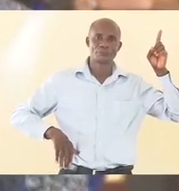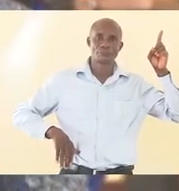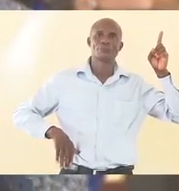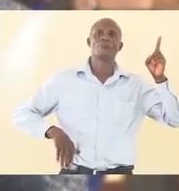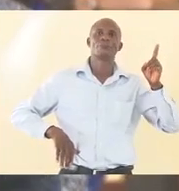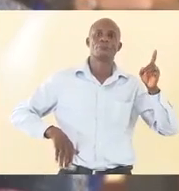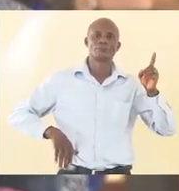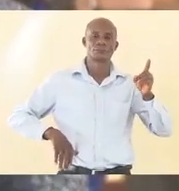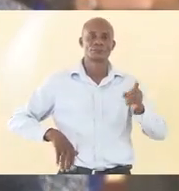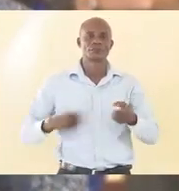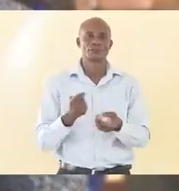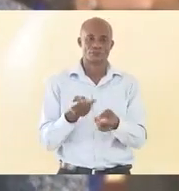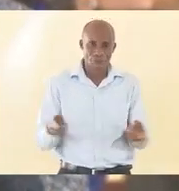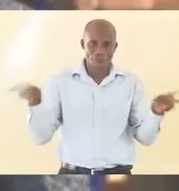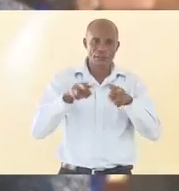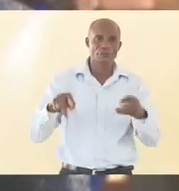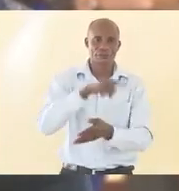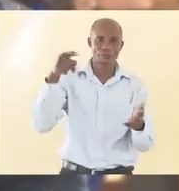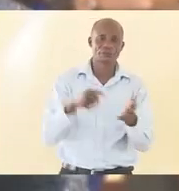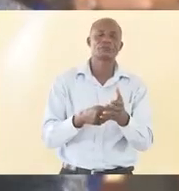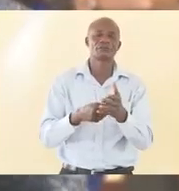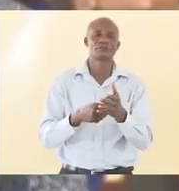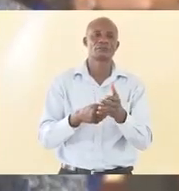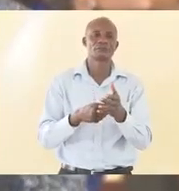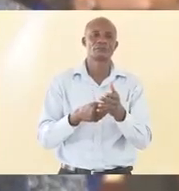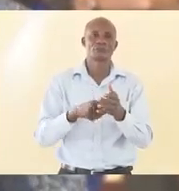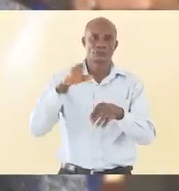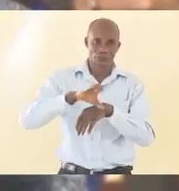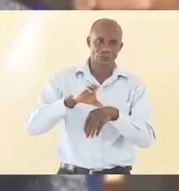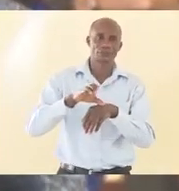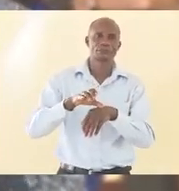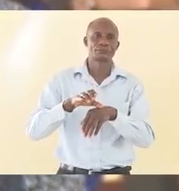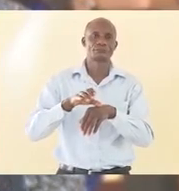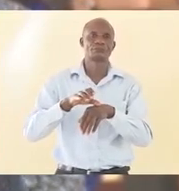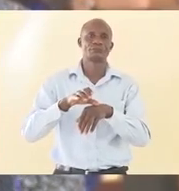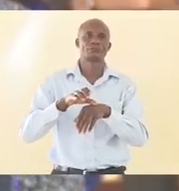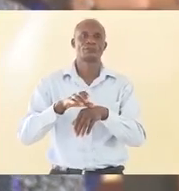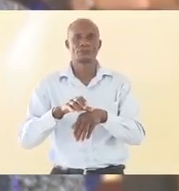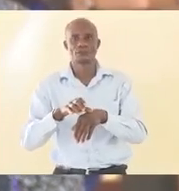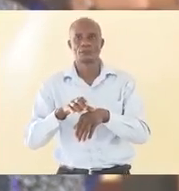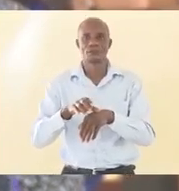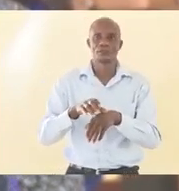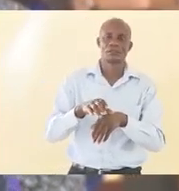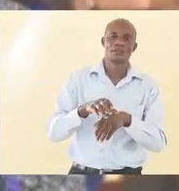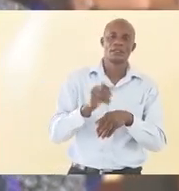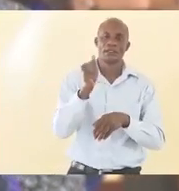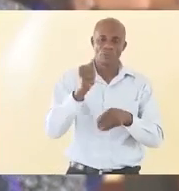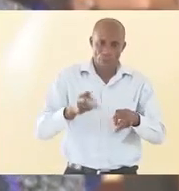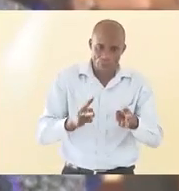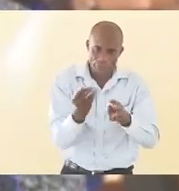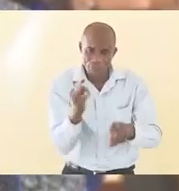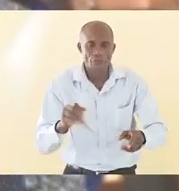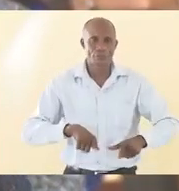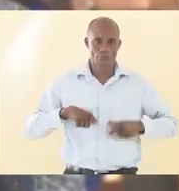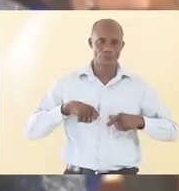lifestyle, you know. The values of this chaplaincy a lifestyle. Values of the chaplaincy a lifestyle.